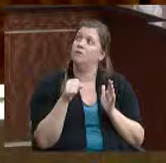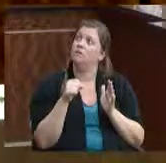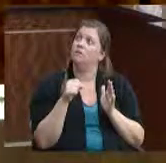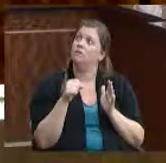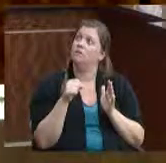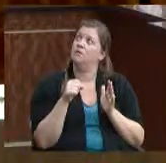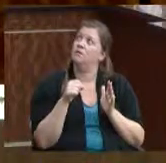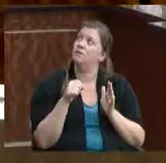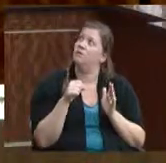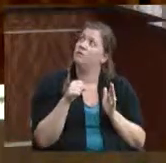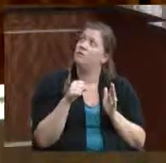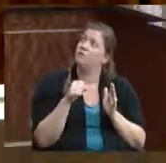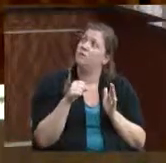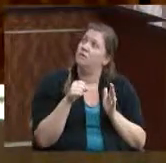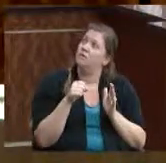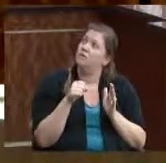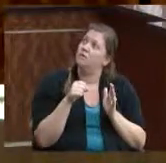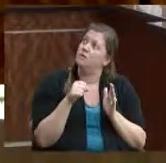blank.